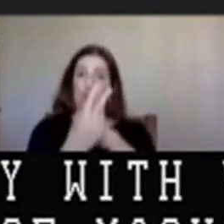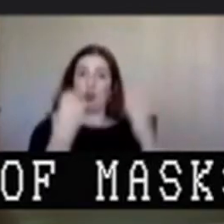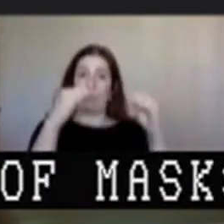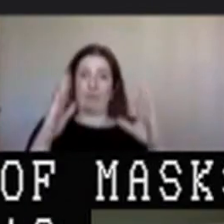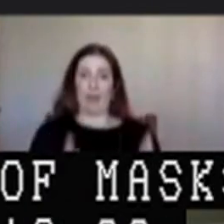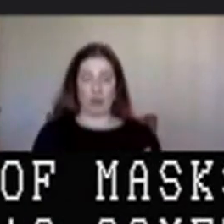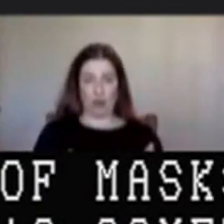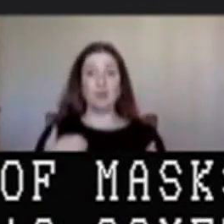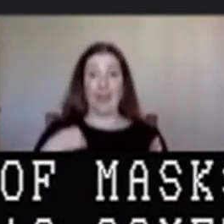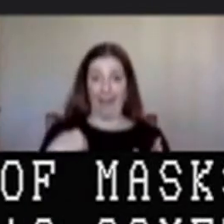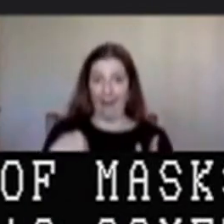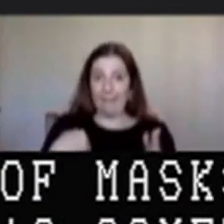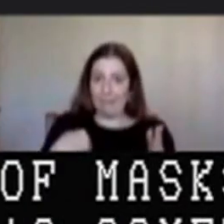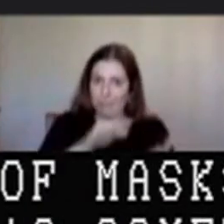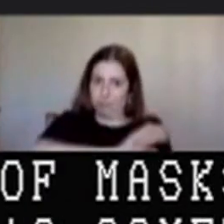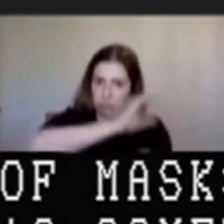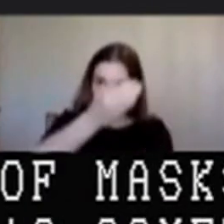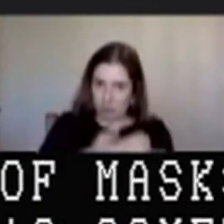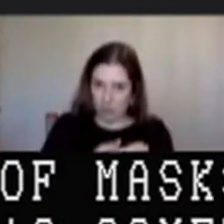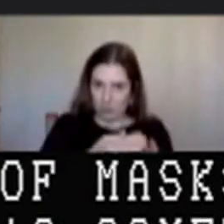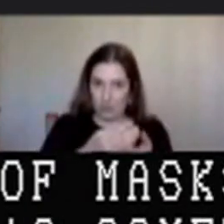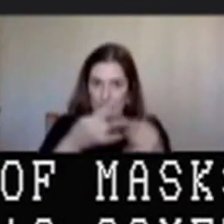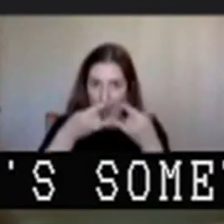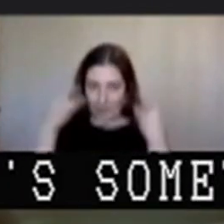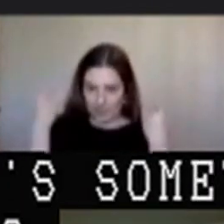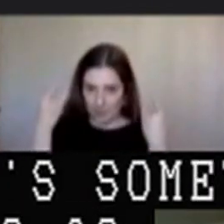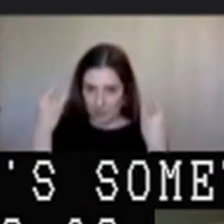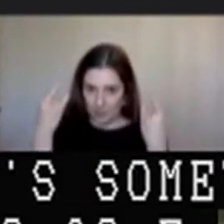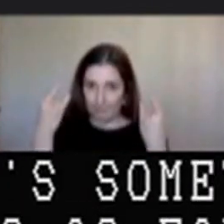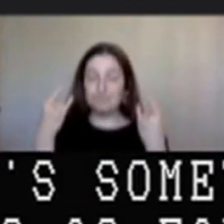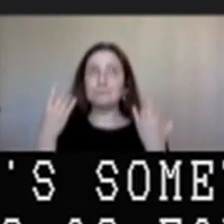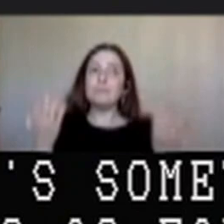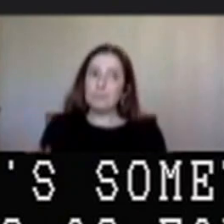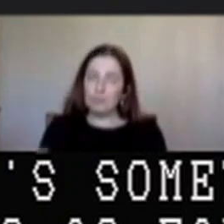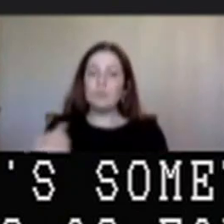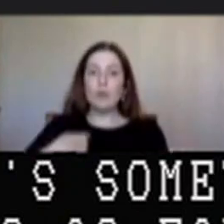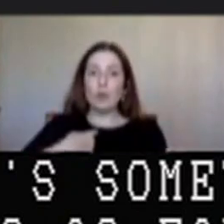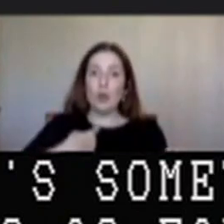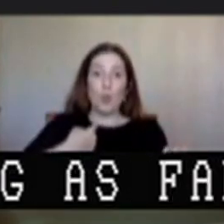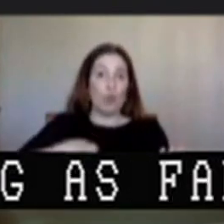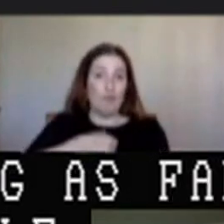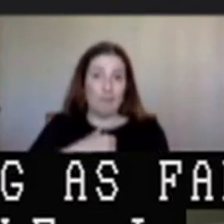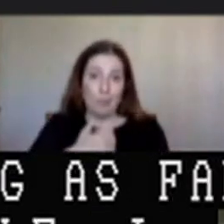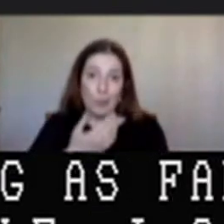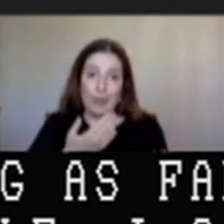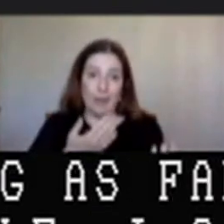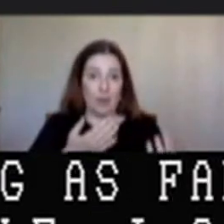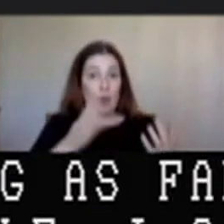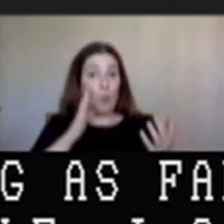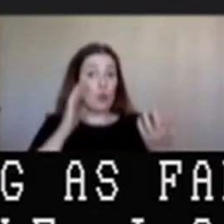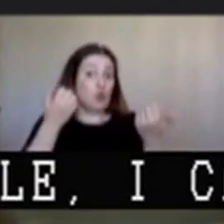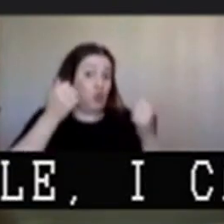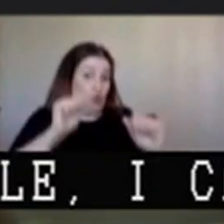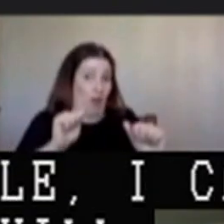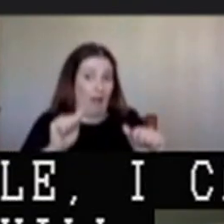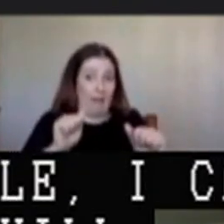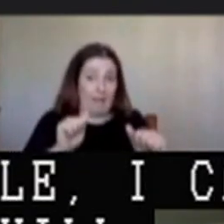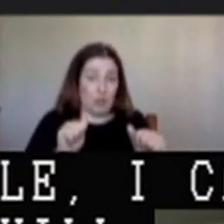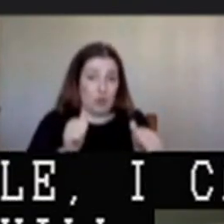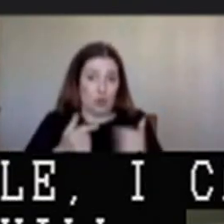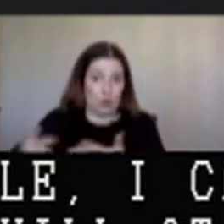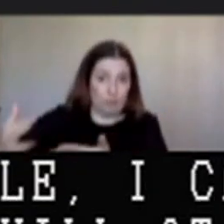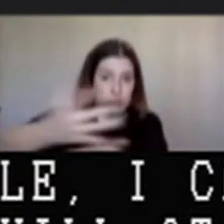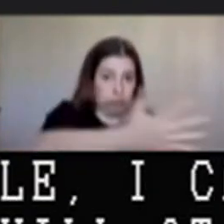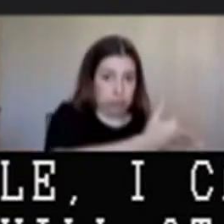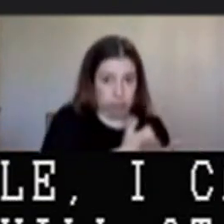be doing. As far as the scope and the scale, I can't say right now, but we will at least get some clear